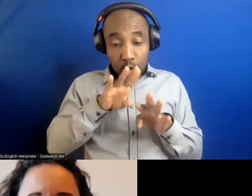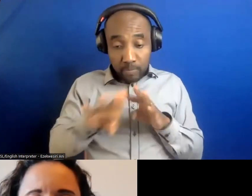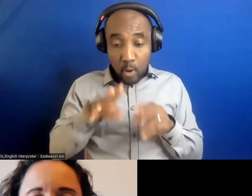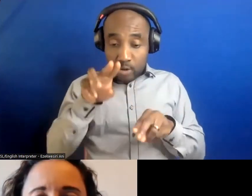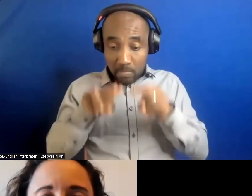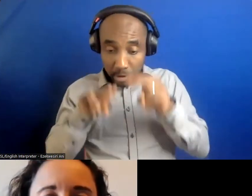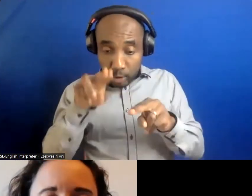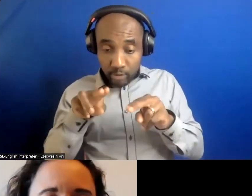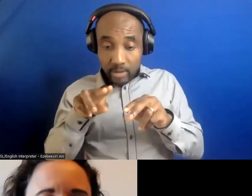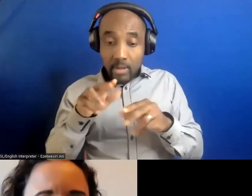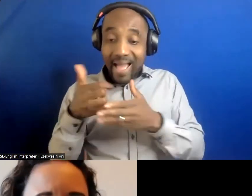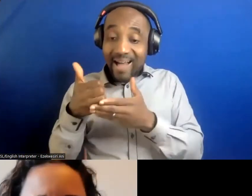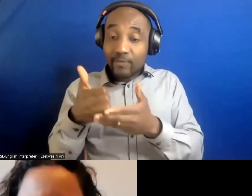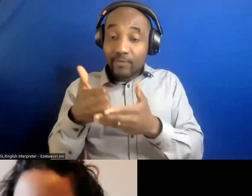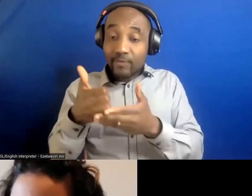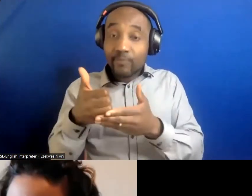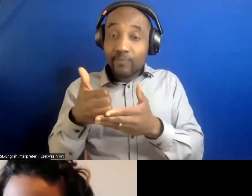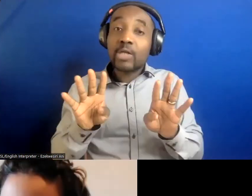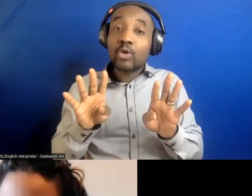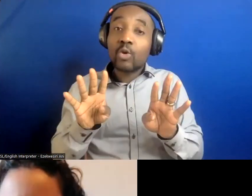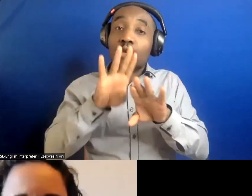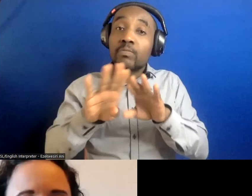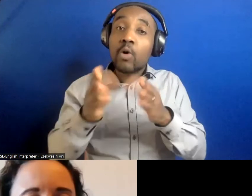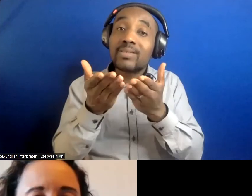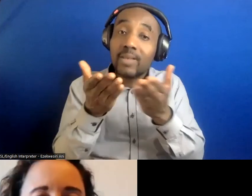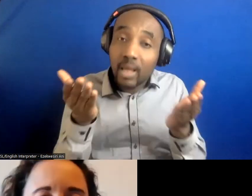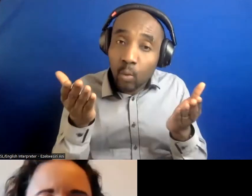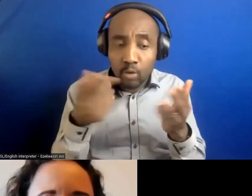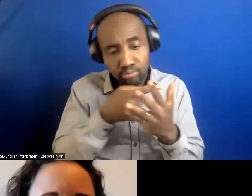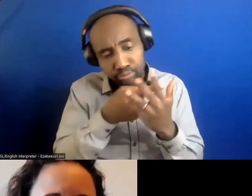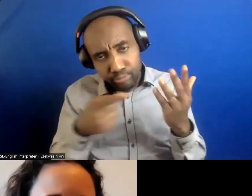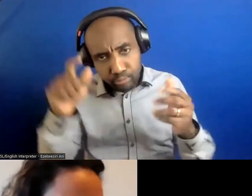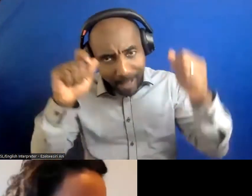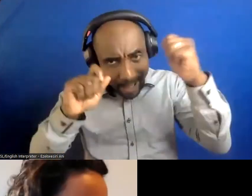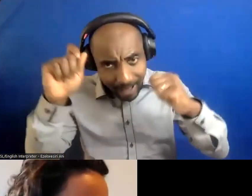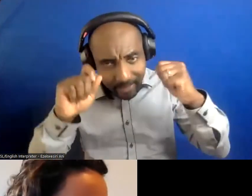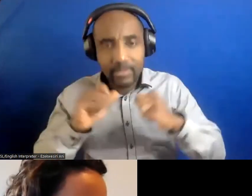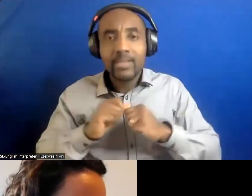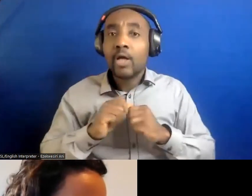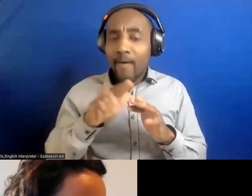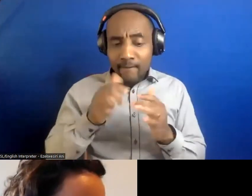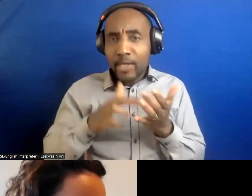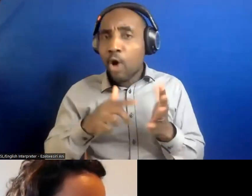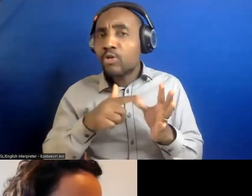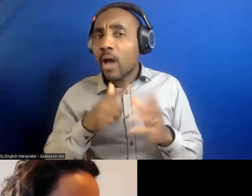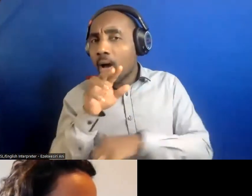Panel for Sporting Equals. And so I'm just looking for Fiona on